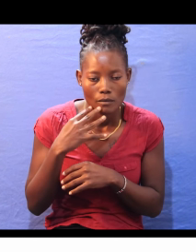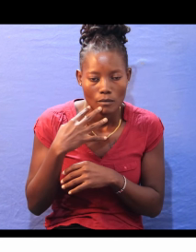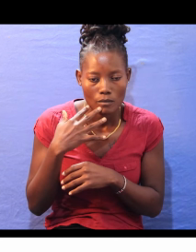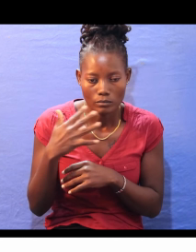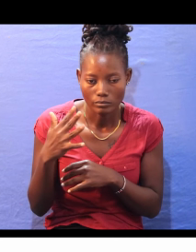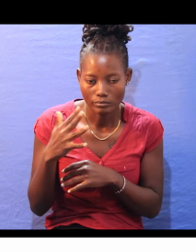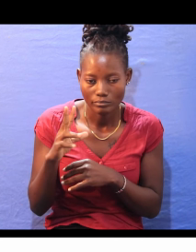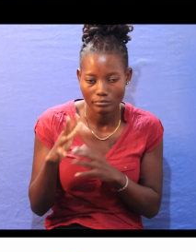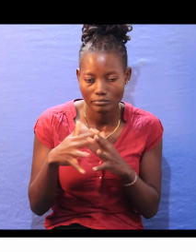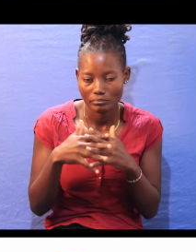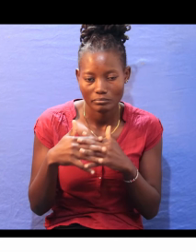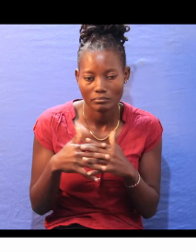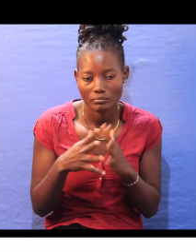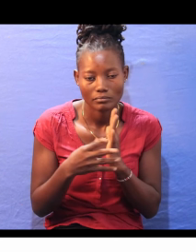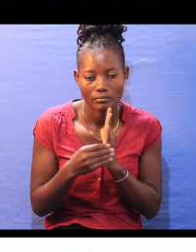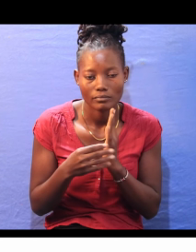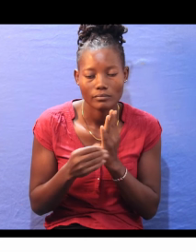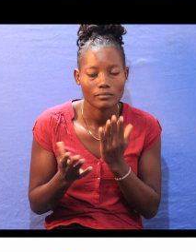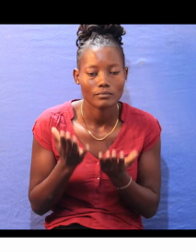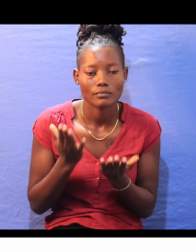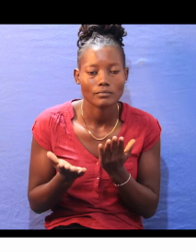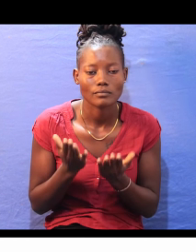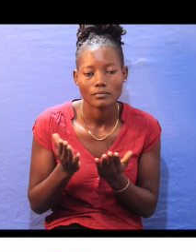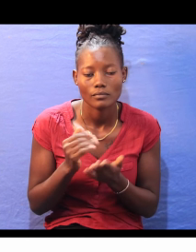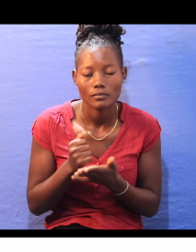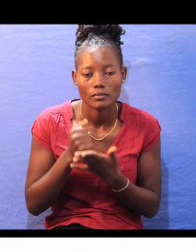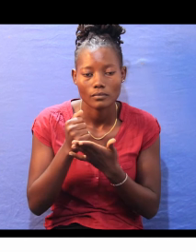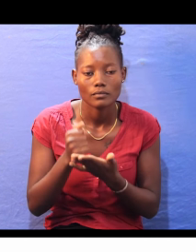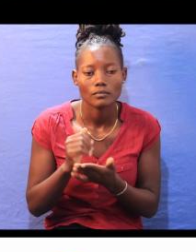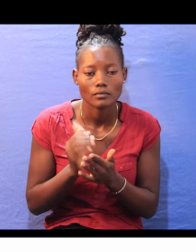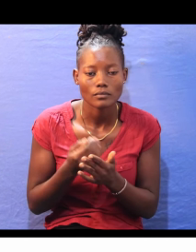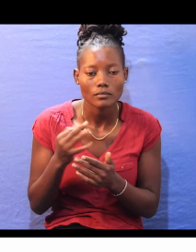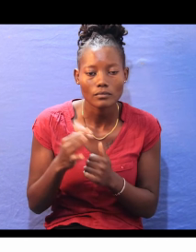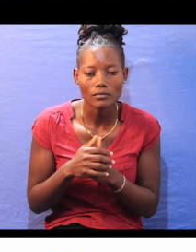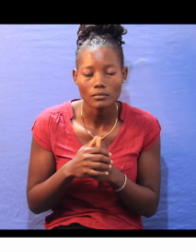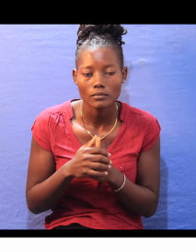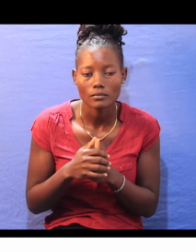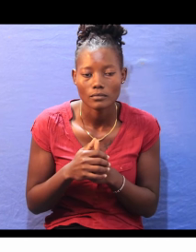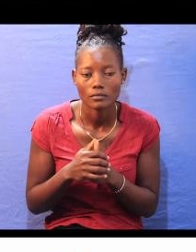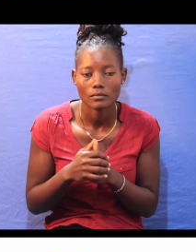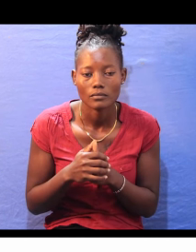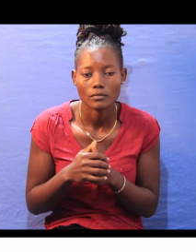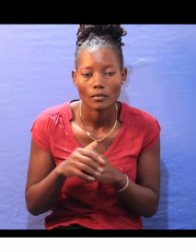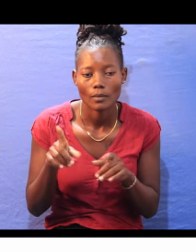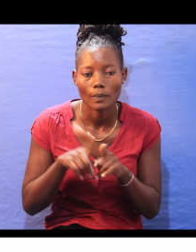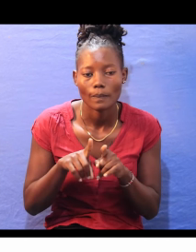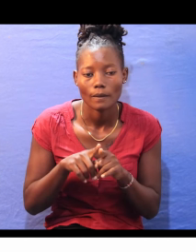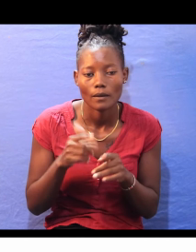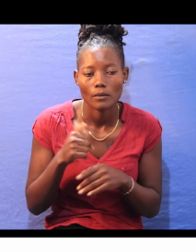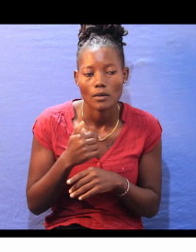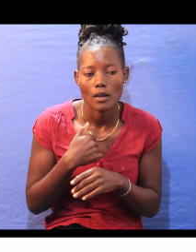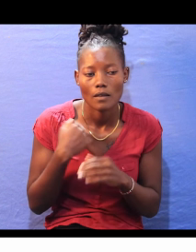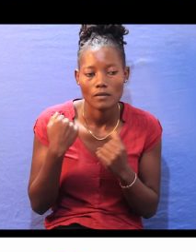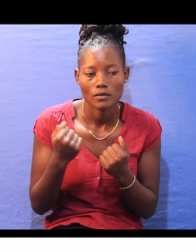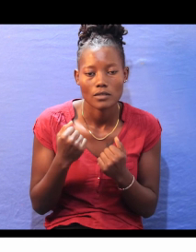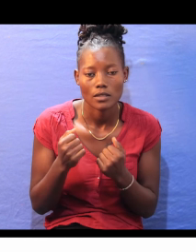and that's maybe cost prohibitive for some clubs. And the reactive strength index will